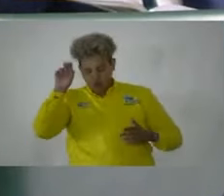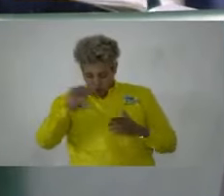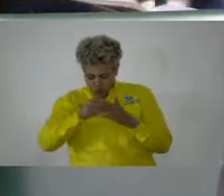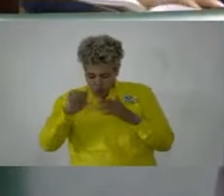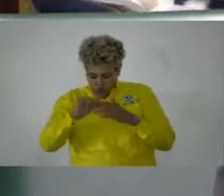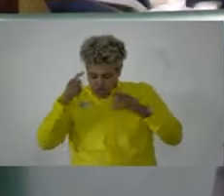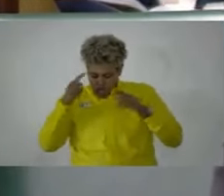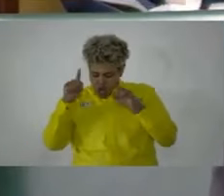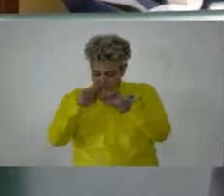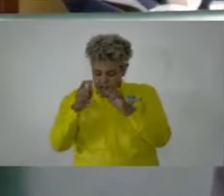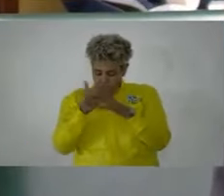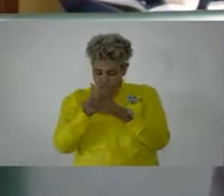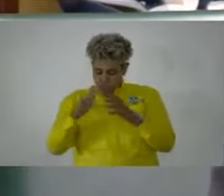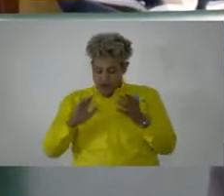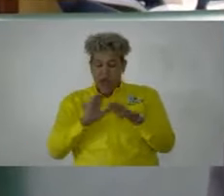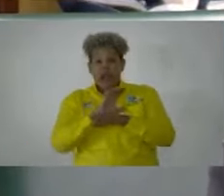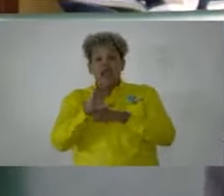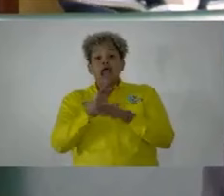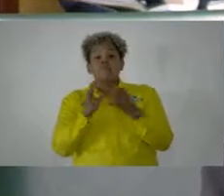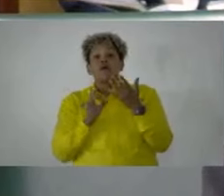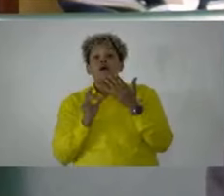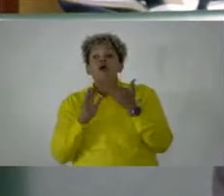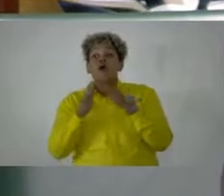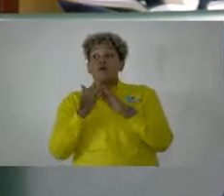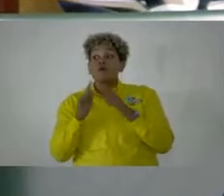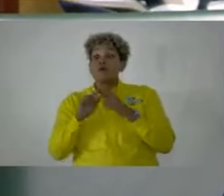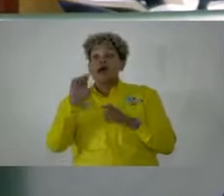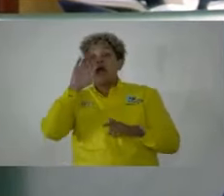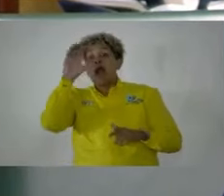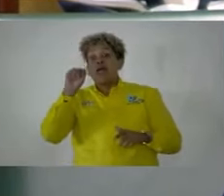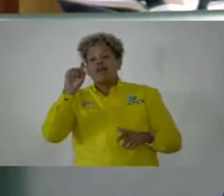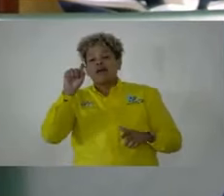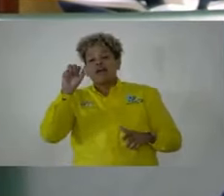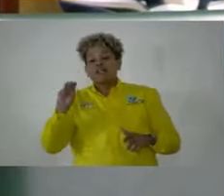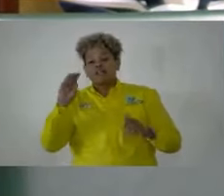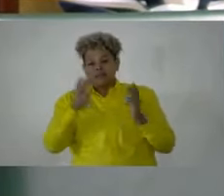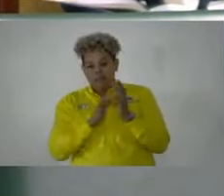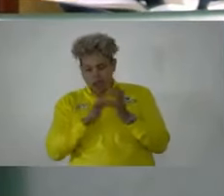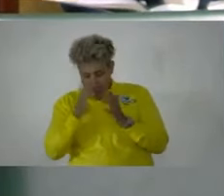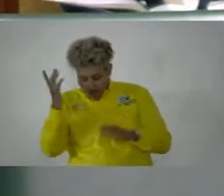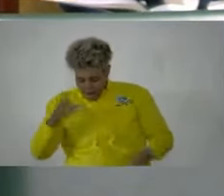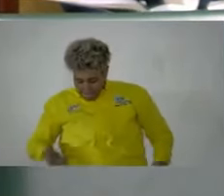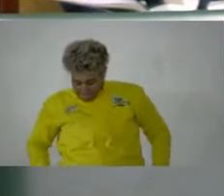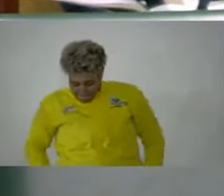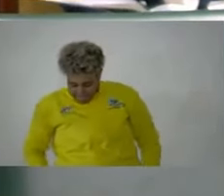$1.5 billion agreement between CARICOM and the African Exim Bank.